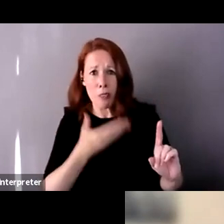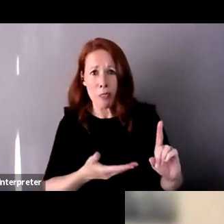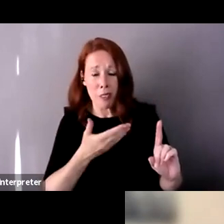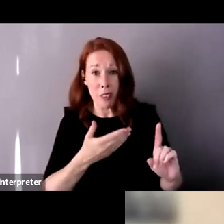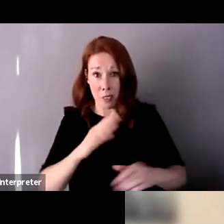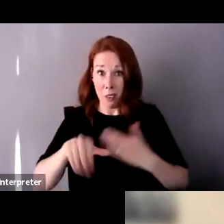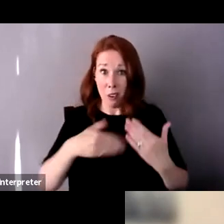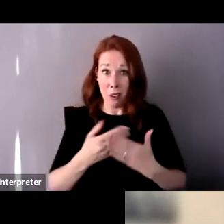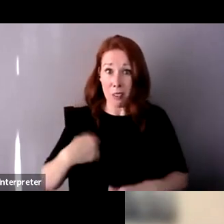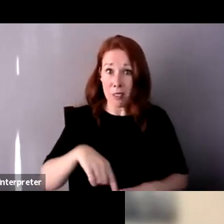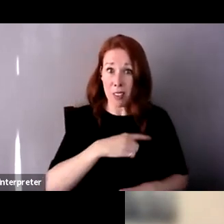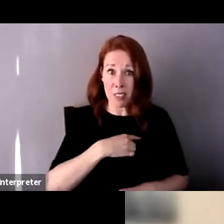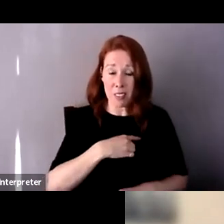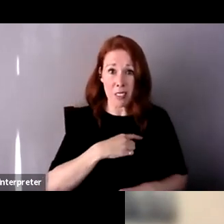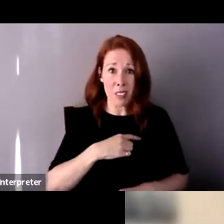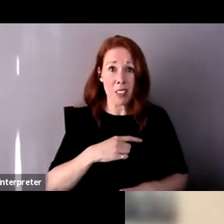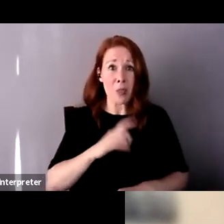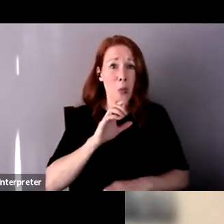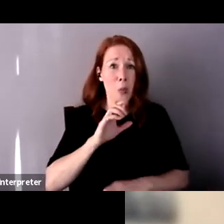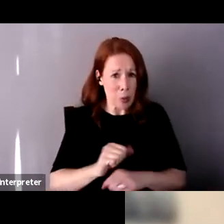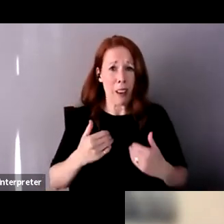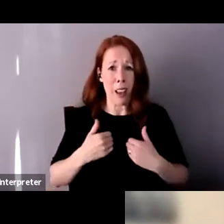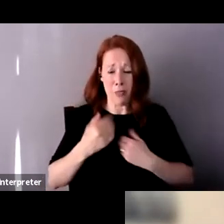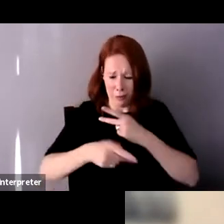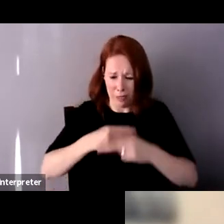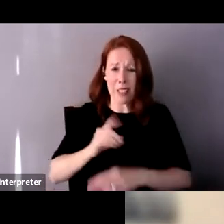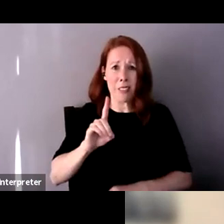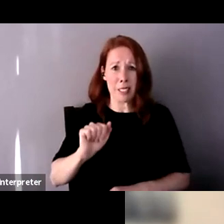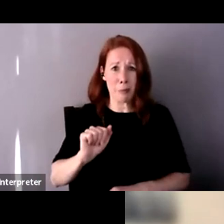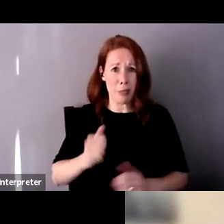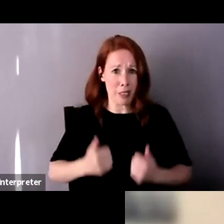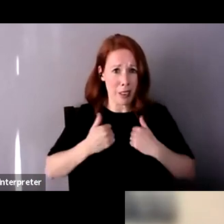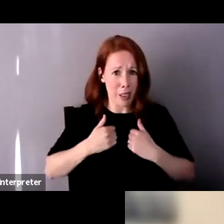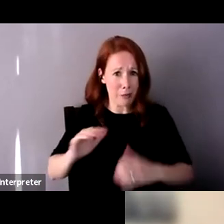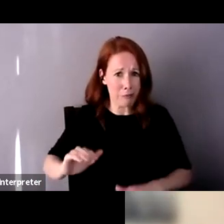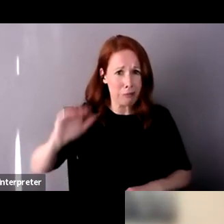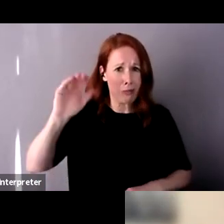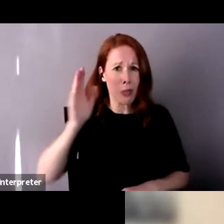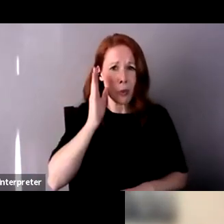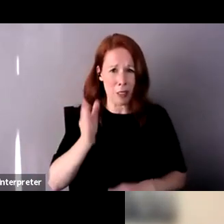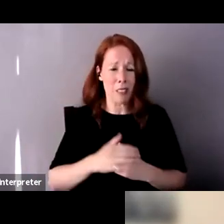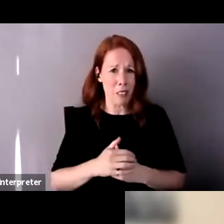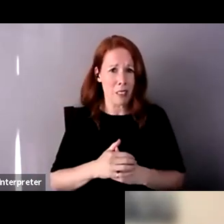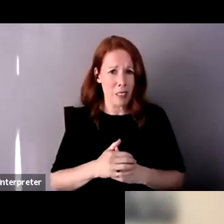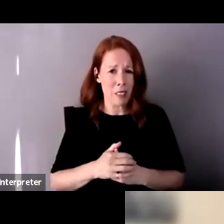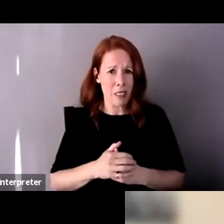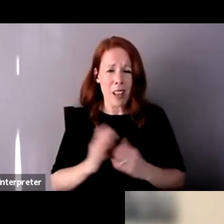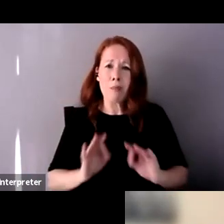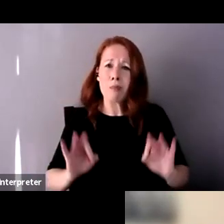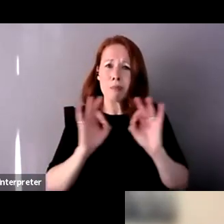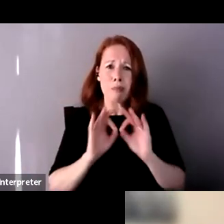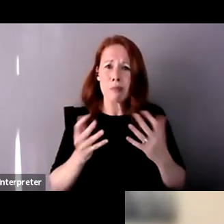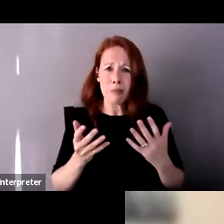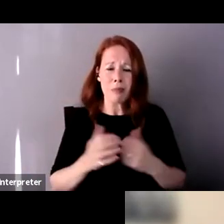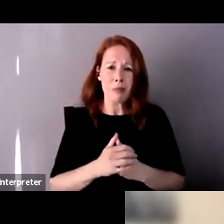of us will experience a form of disability at some point in our lives. And I think it's so important that